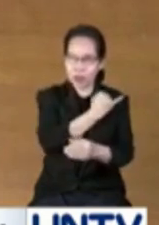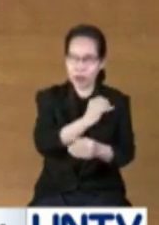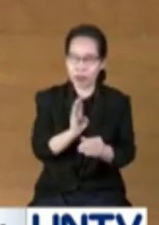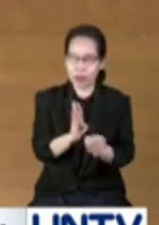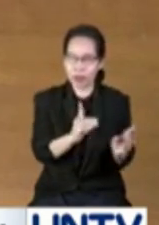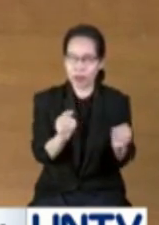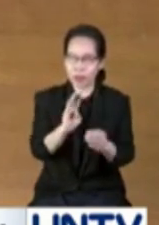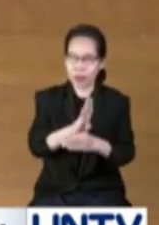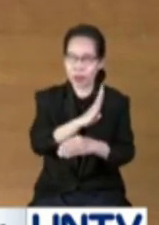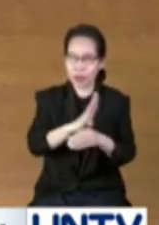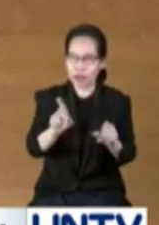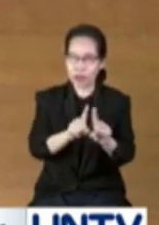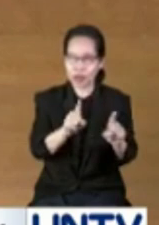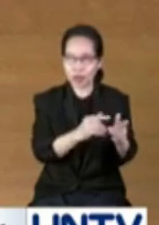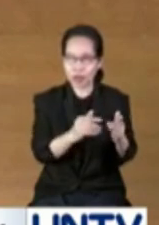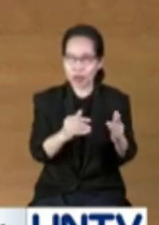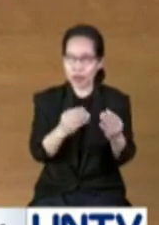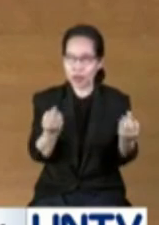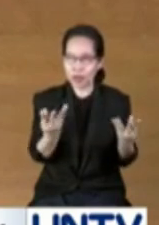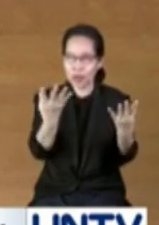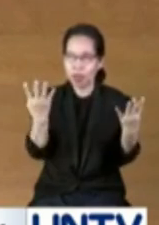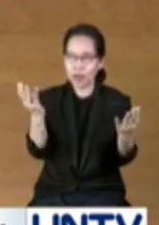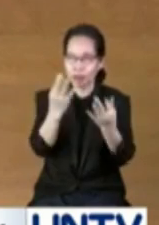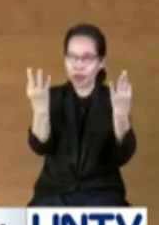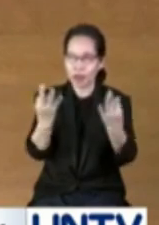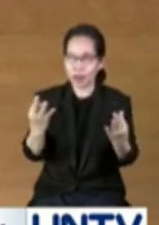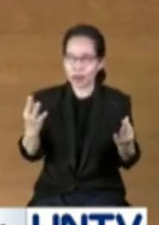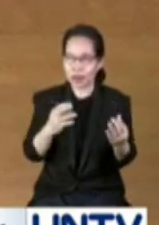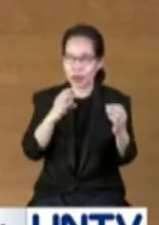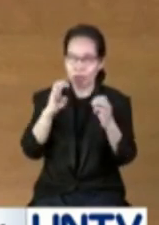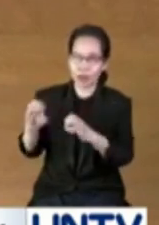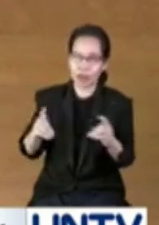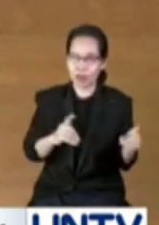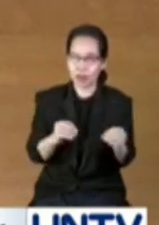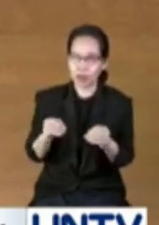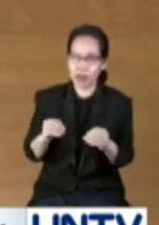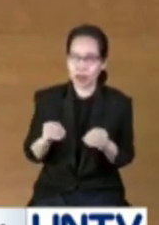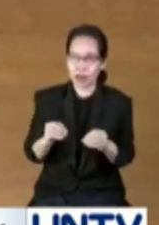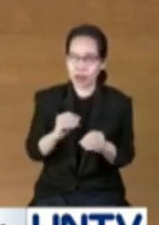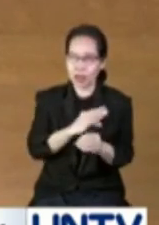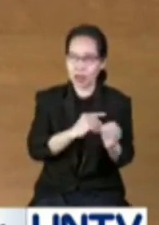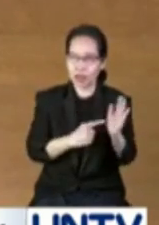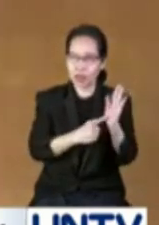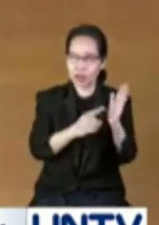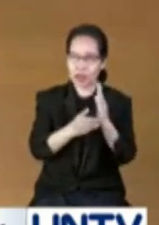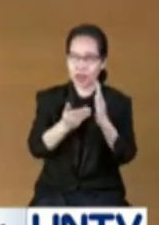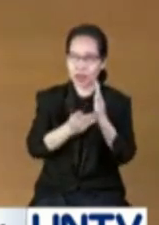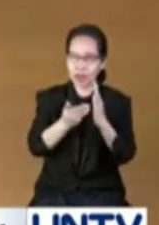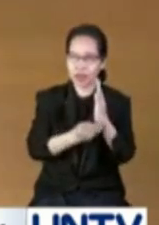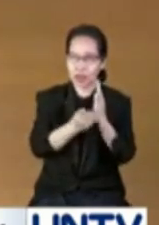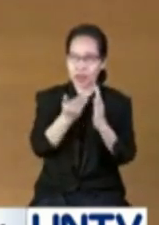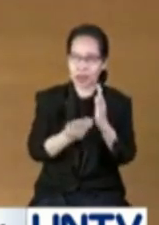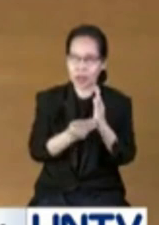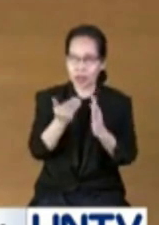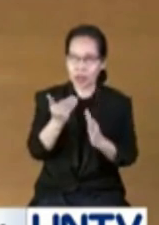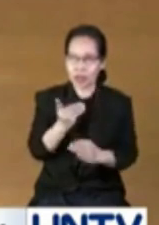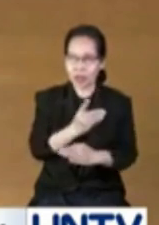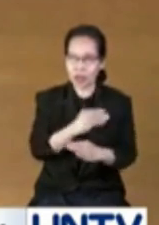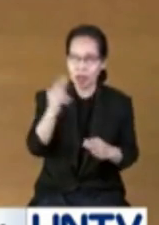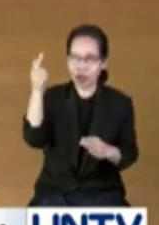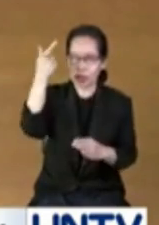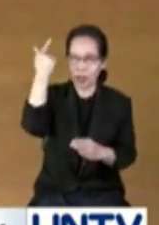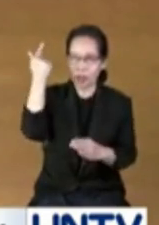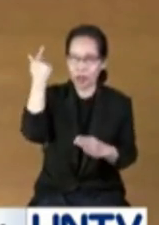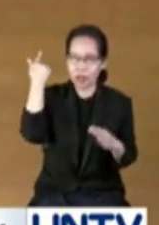against many forms of graft and corruption. Data shows that digitalization in conjunction with government